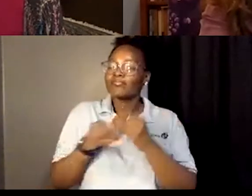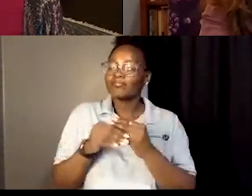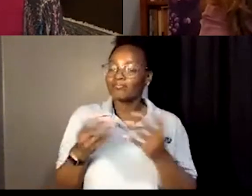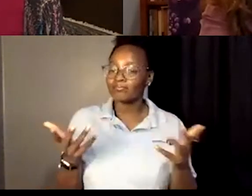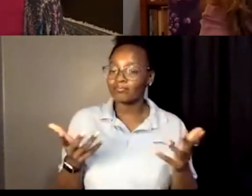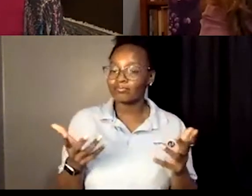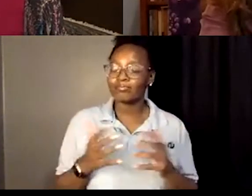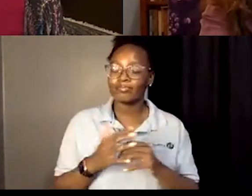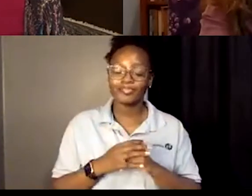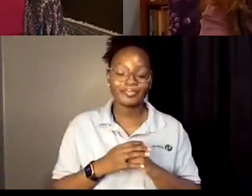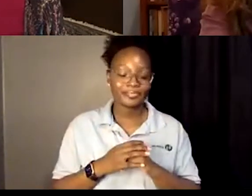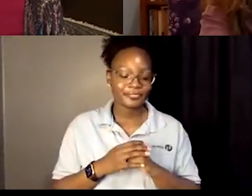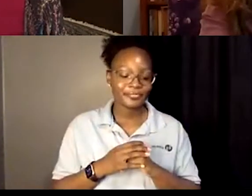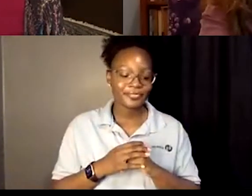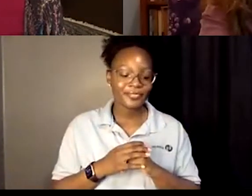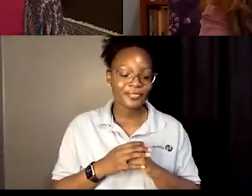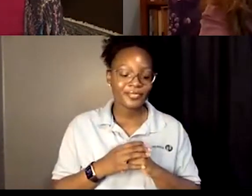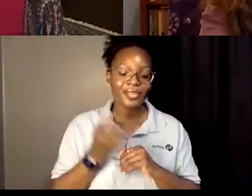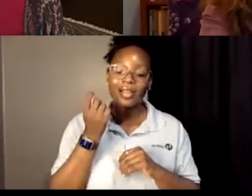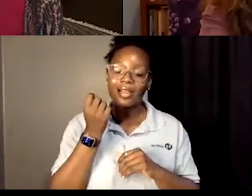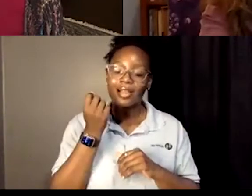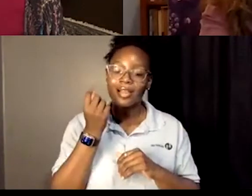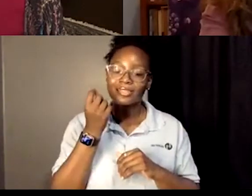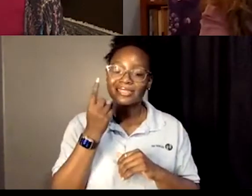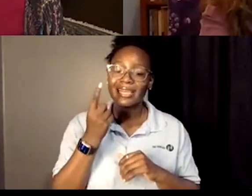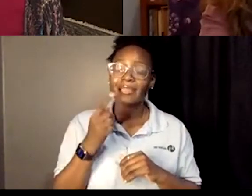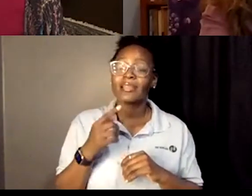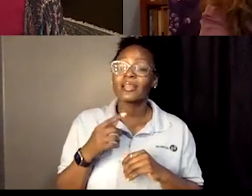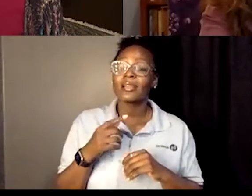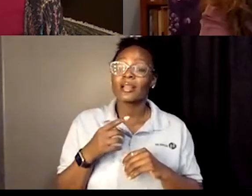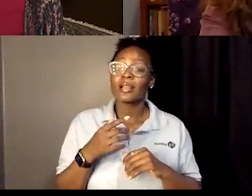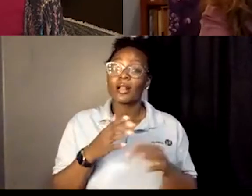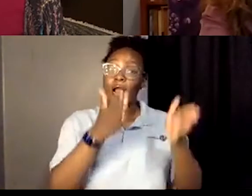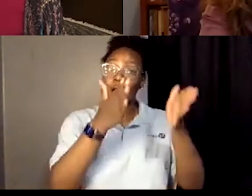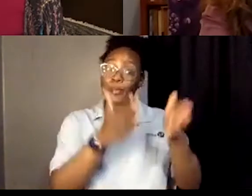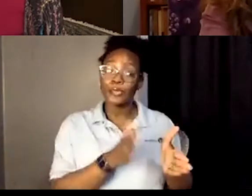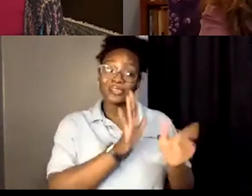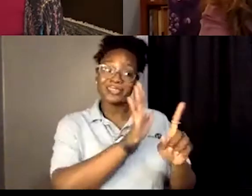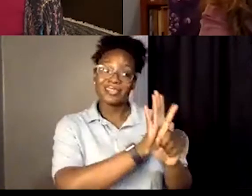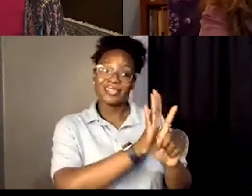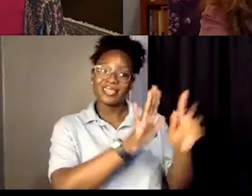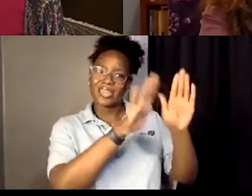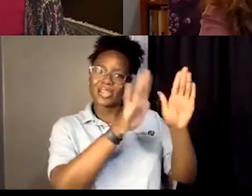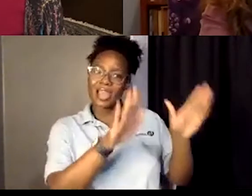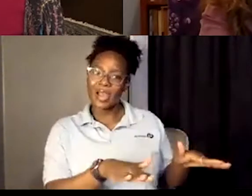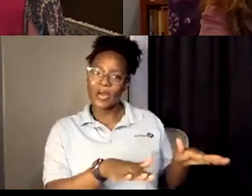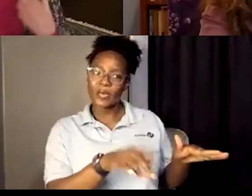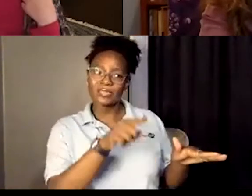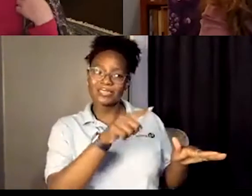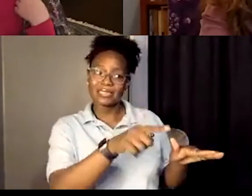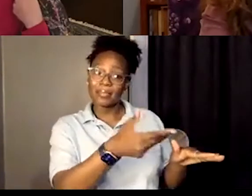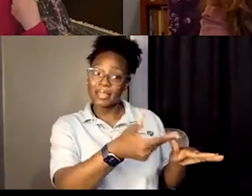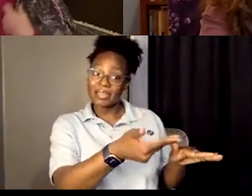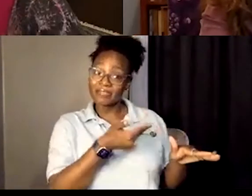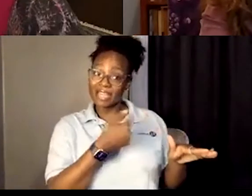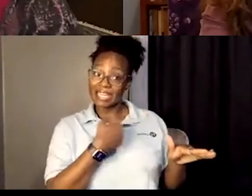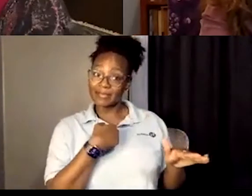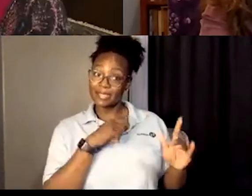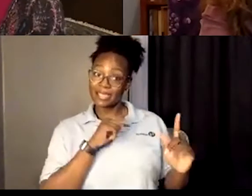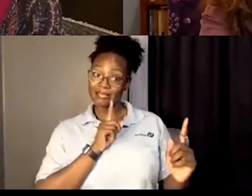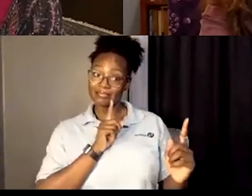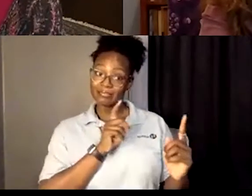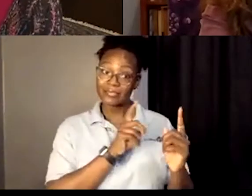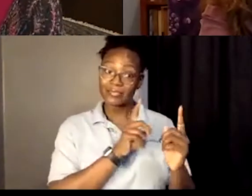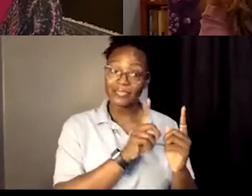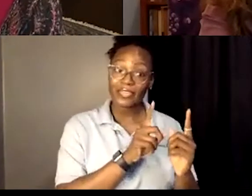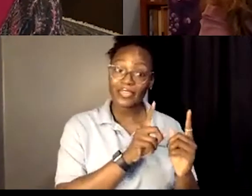being invited into someone's home is so personal, and then being invited into the complexity of